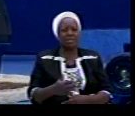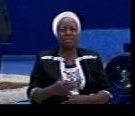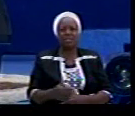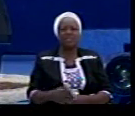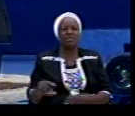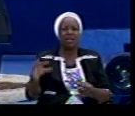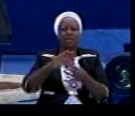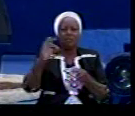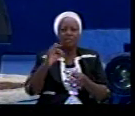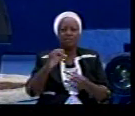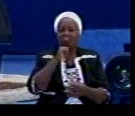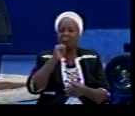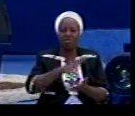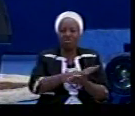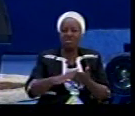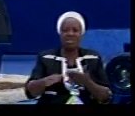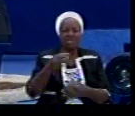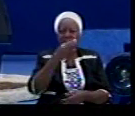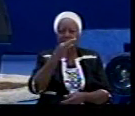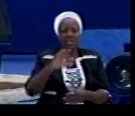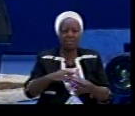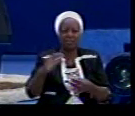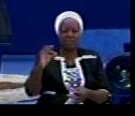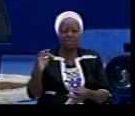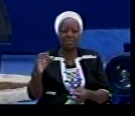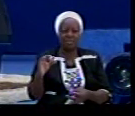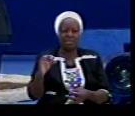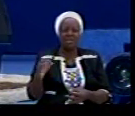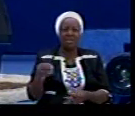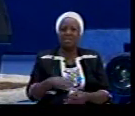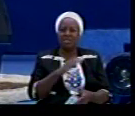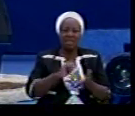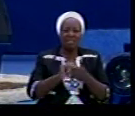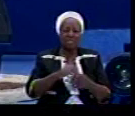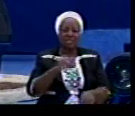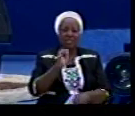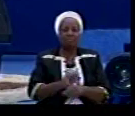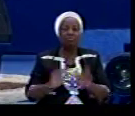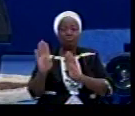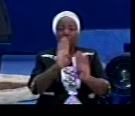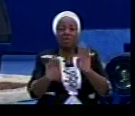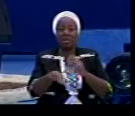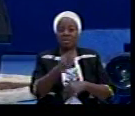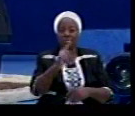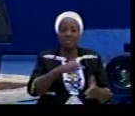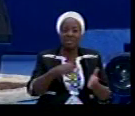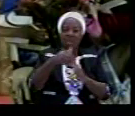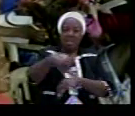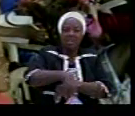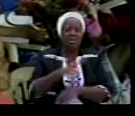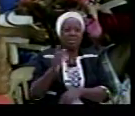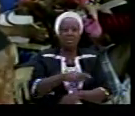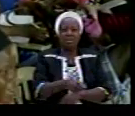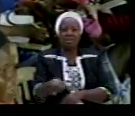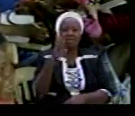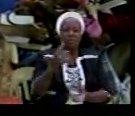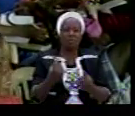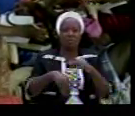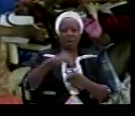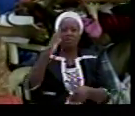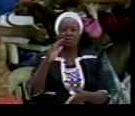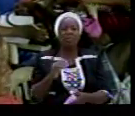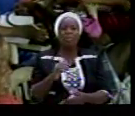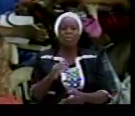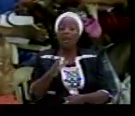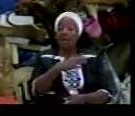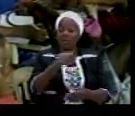spirit, deadly spirit, tormenting anyone tonight, you'll come out. And